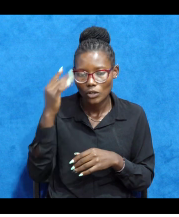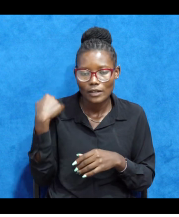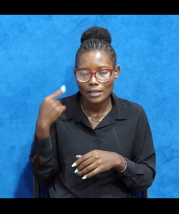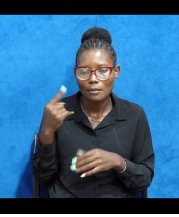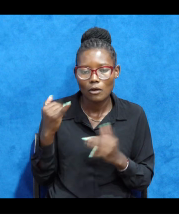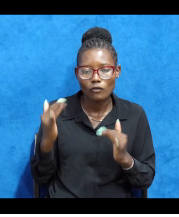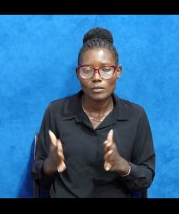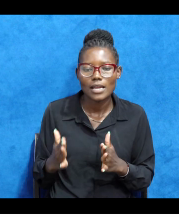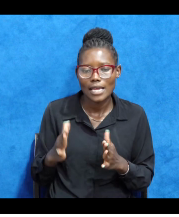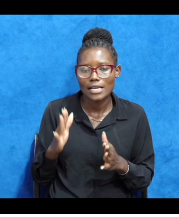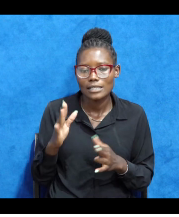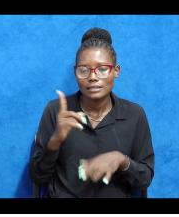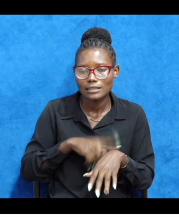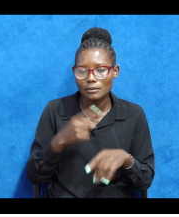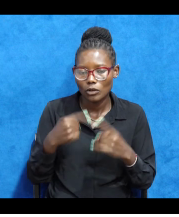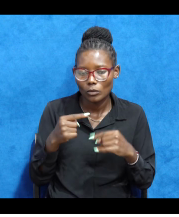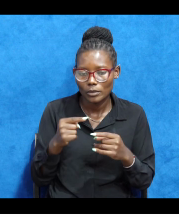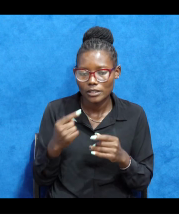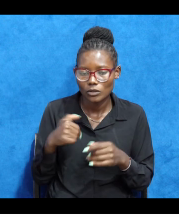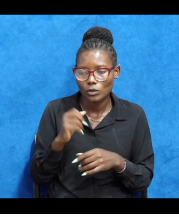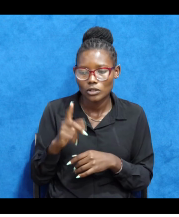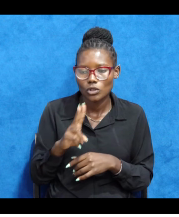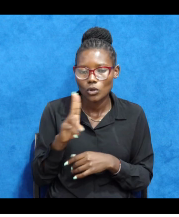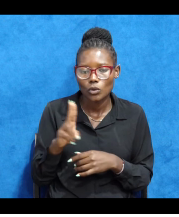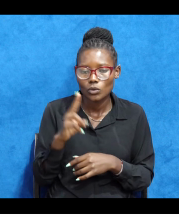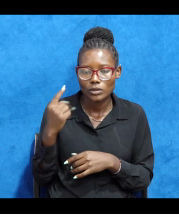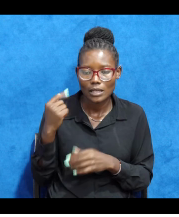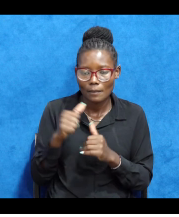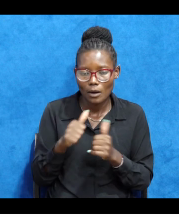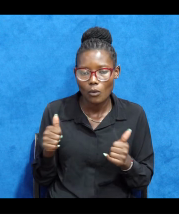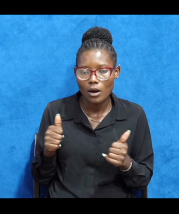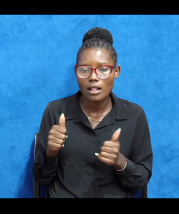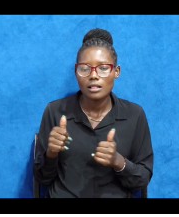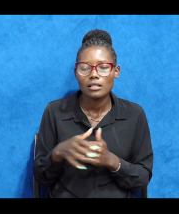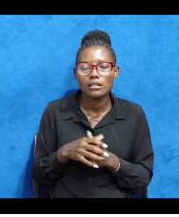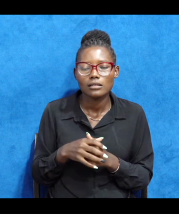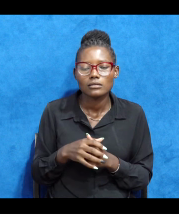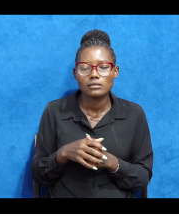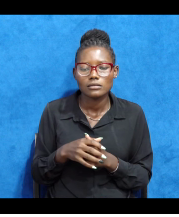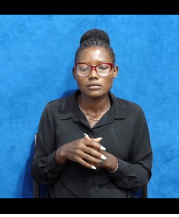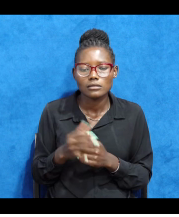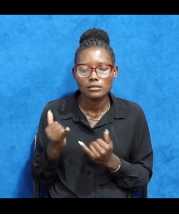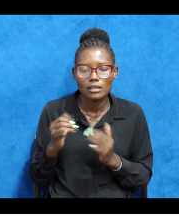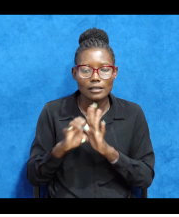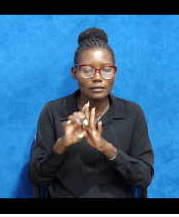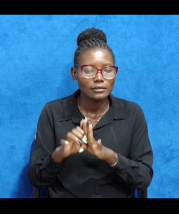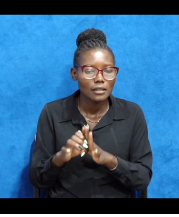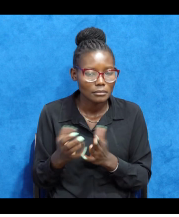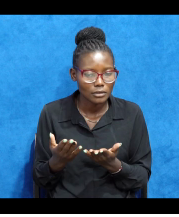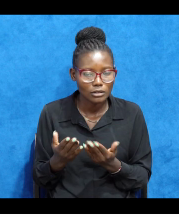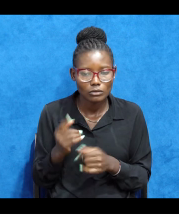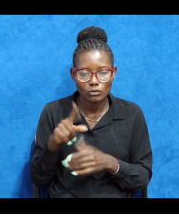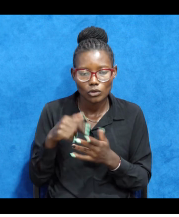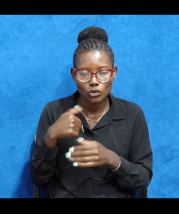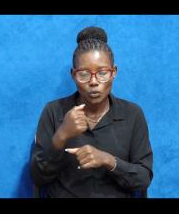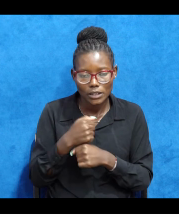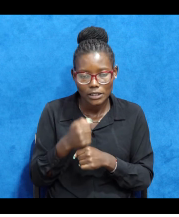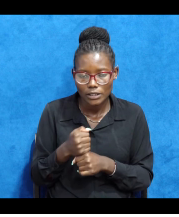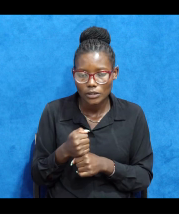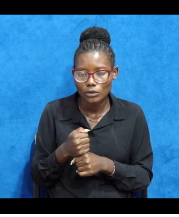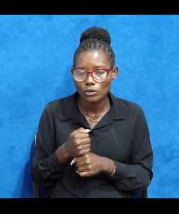can do with soccer is we can manipulate the size of the pitch during a small-sided game. We can manipulate the number